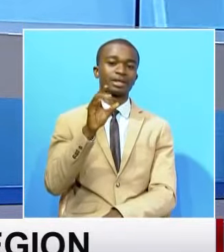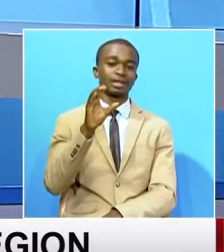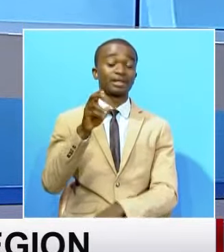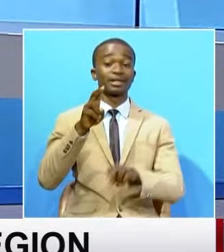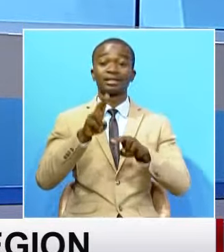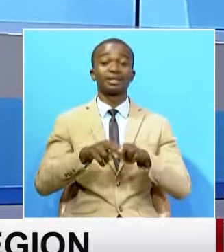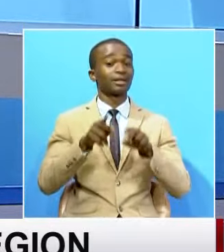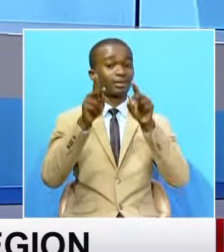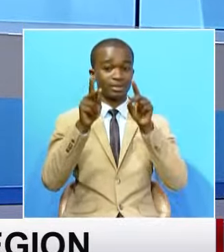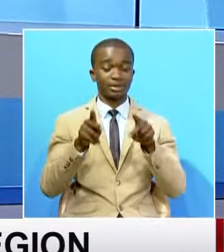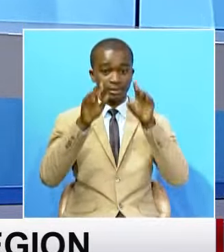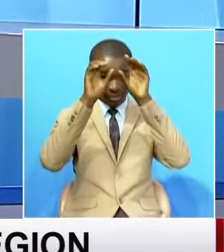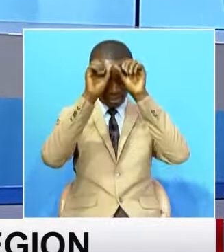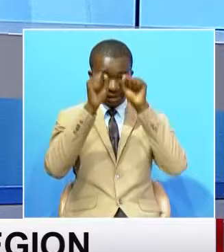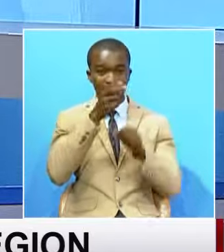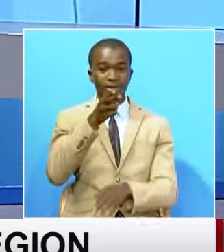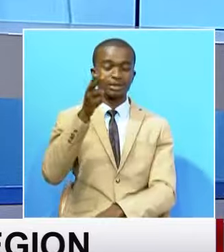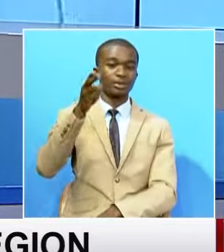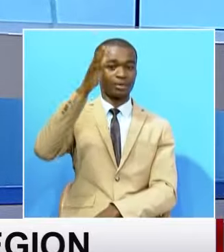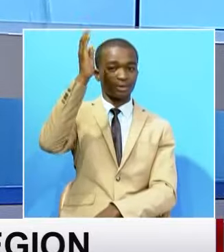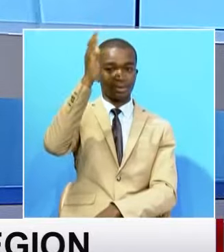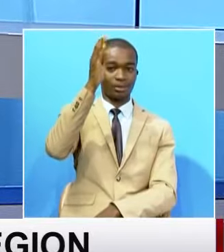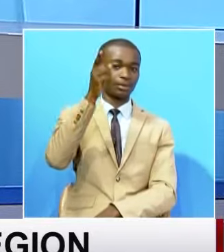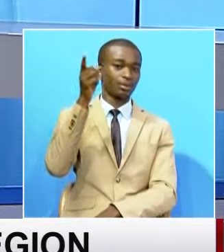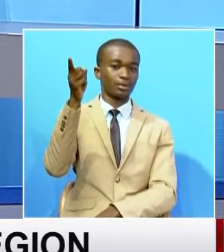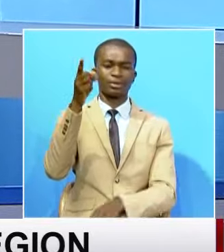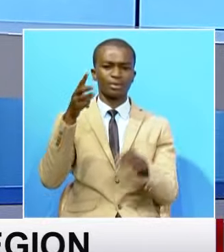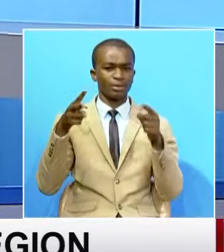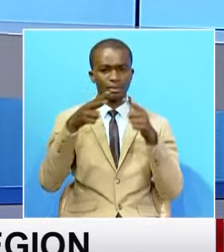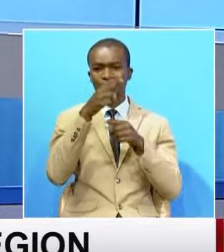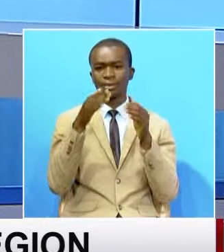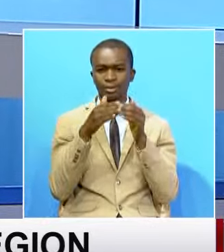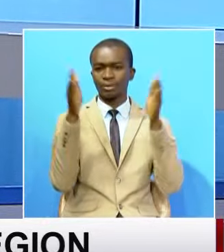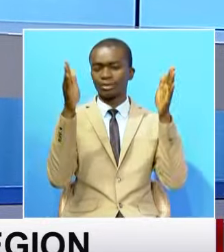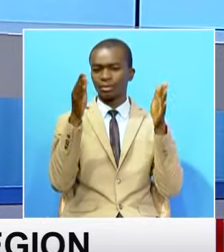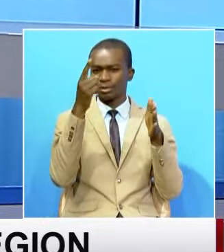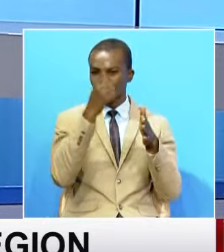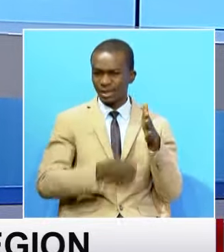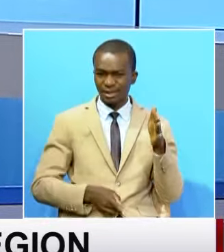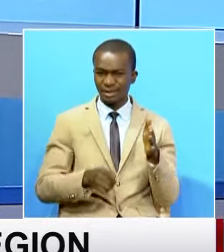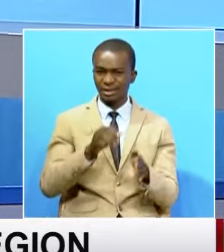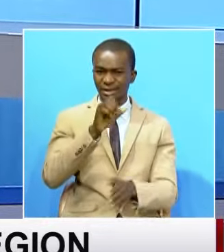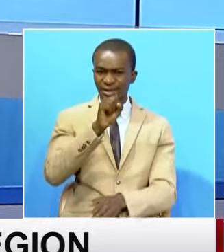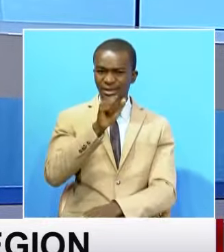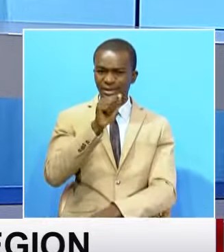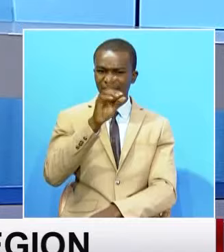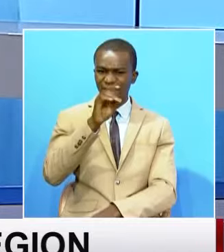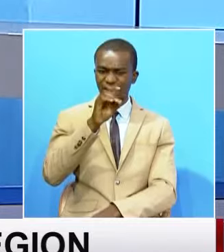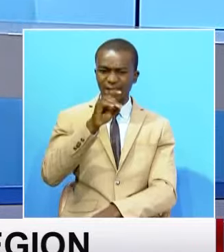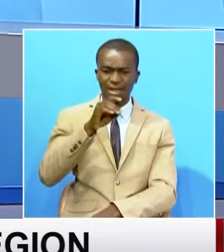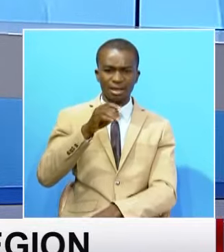in his opening remarks during the official opening of the Ordinary SADC Troika Summit being held in